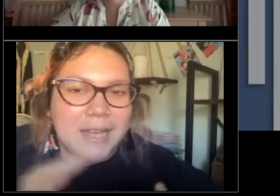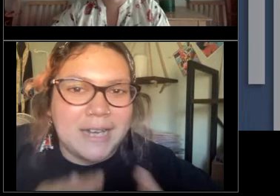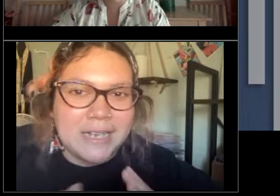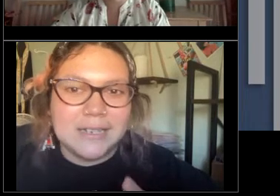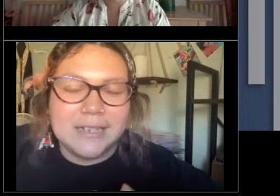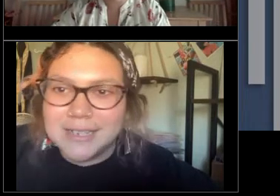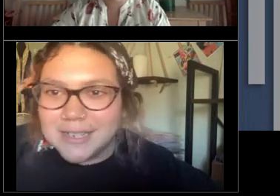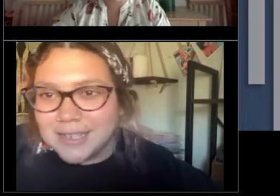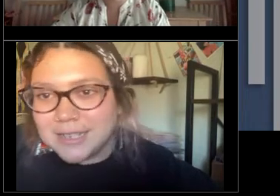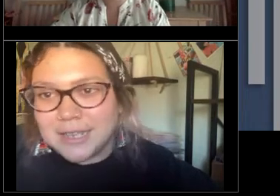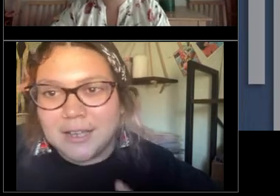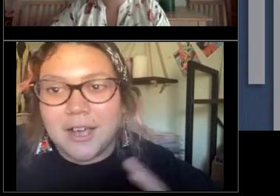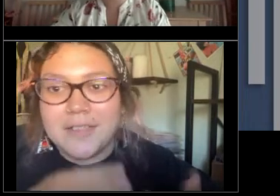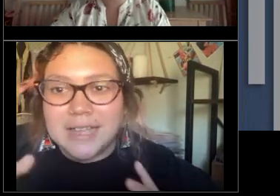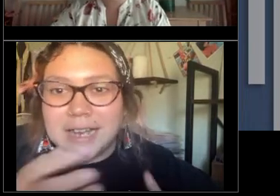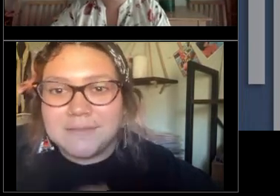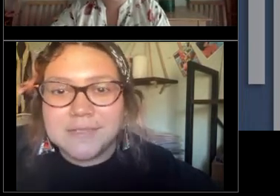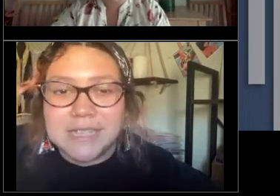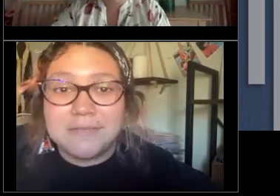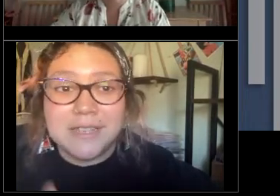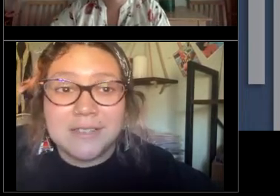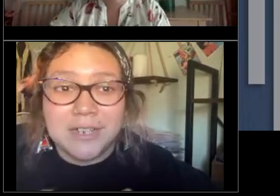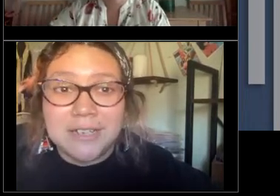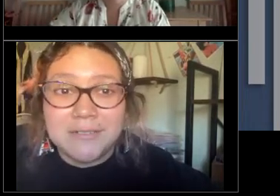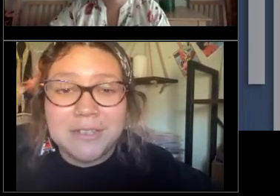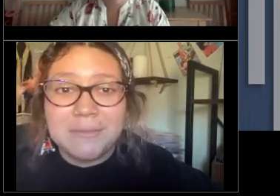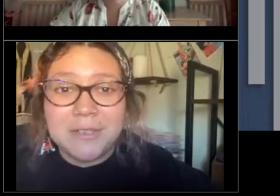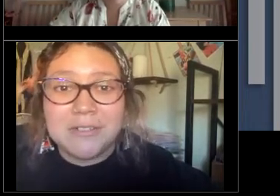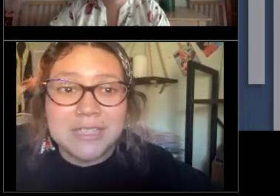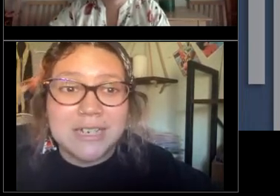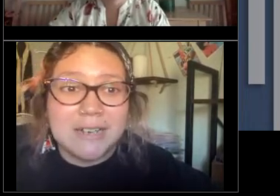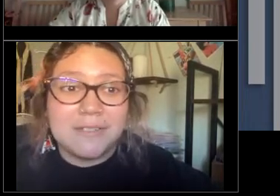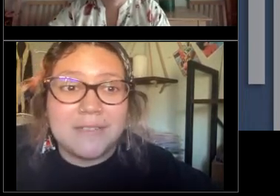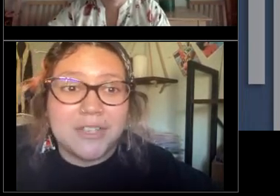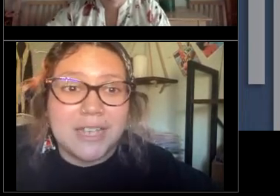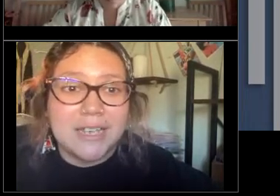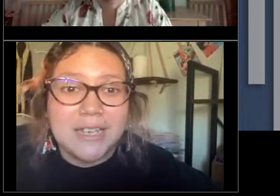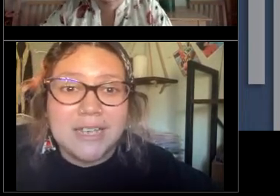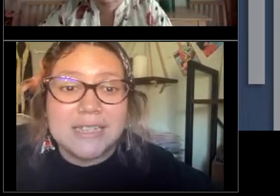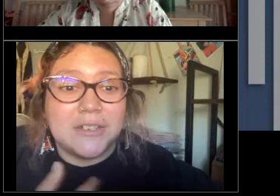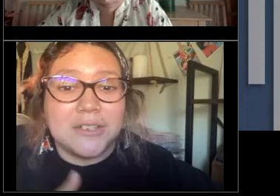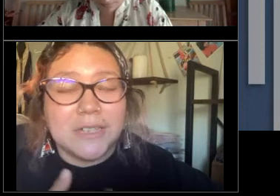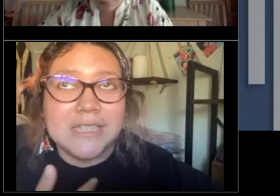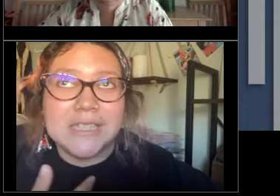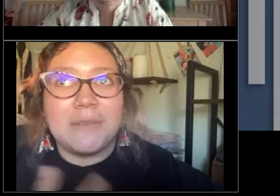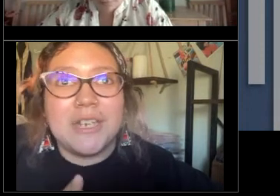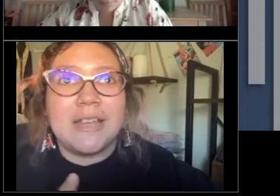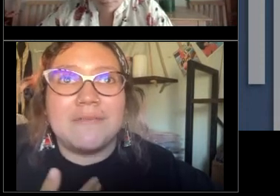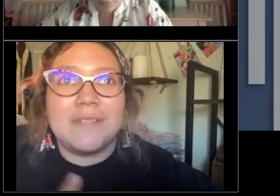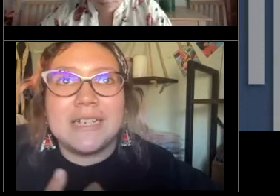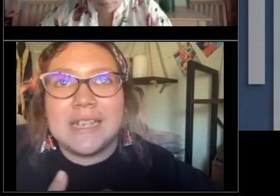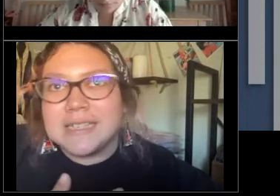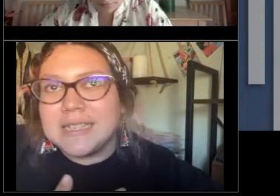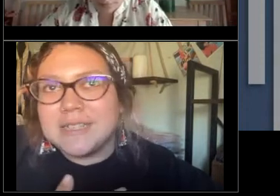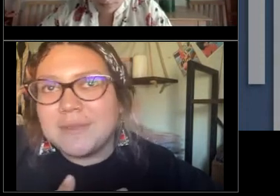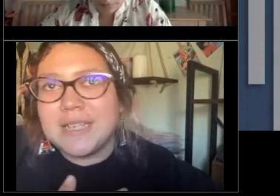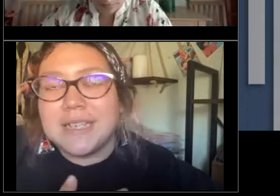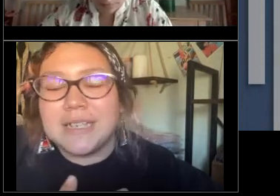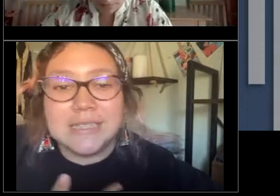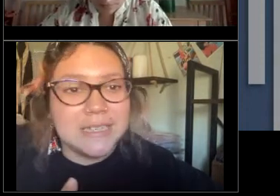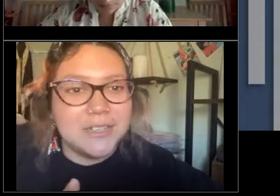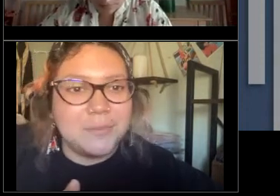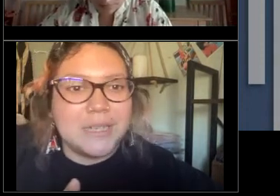of combining all that I've seen with working with the community in Colton, I really feel like it's a community that really does need to